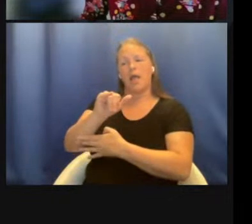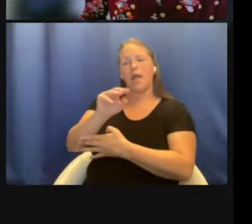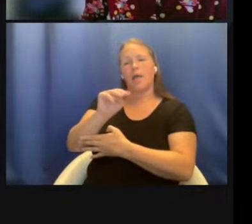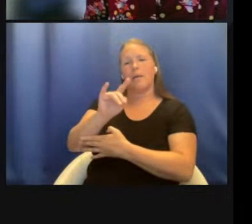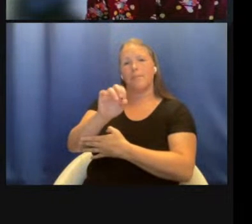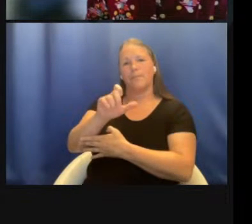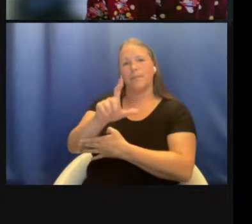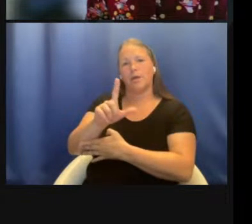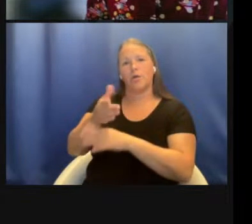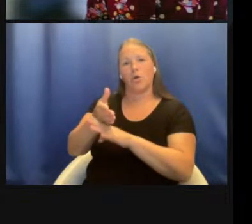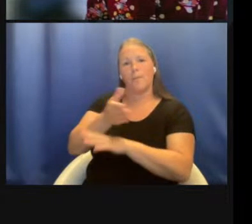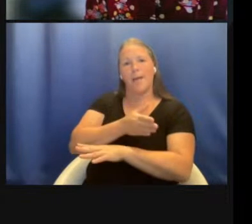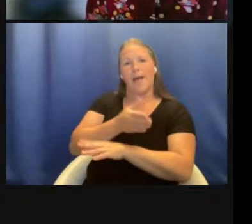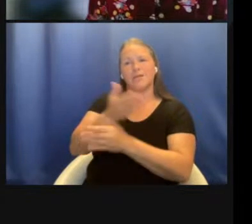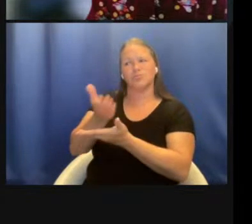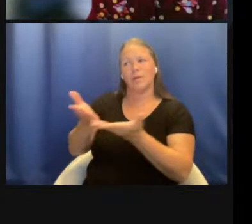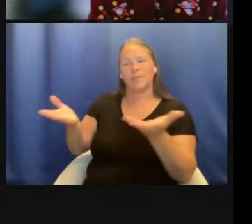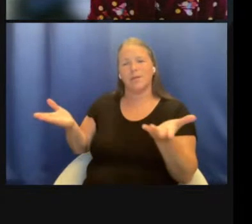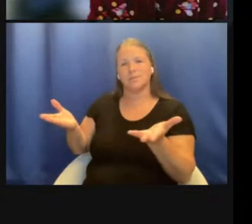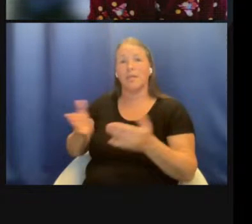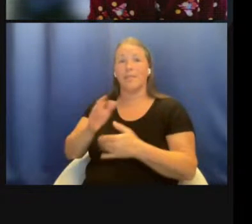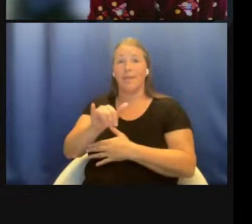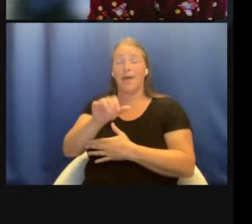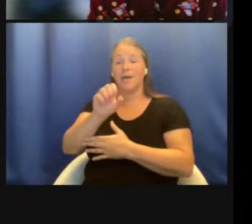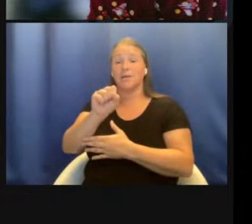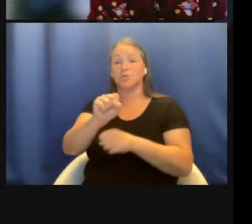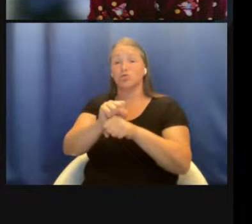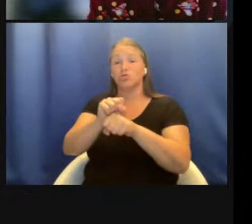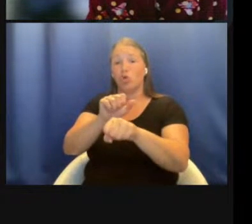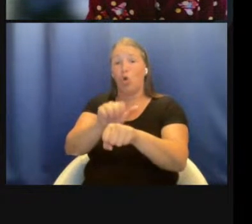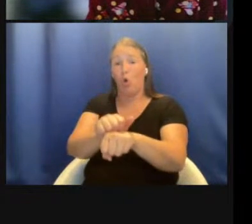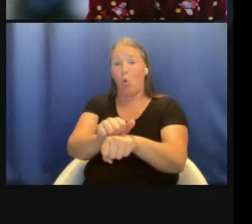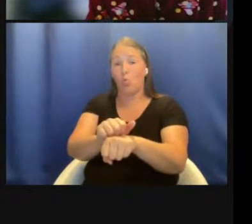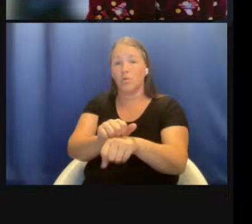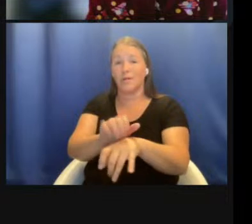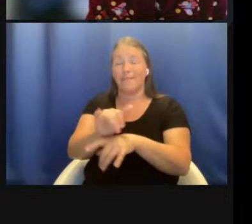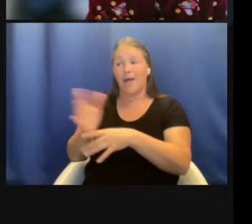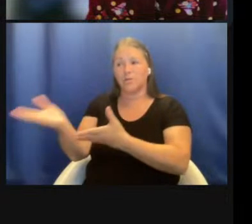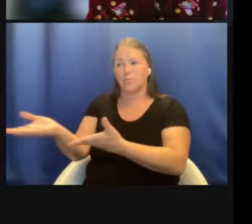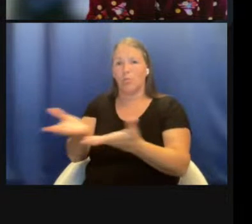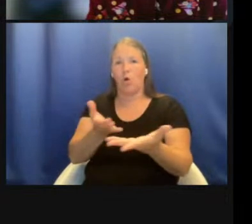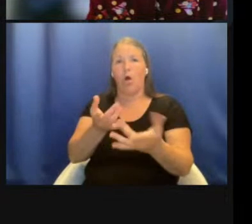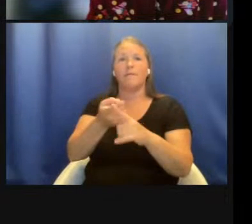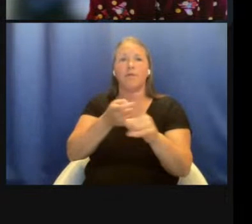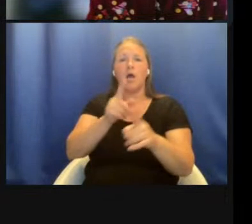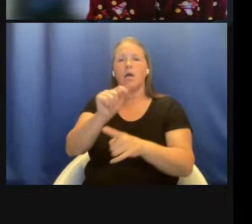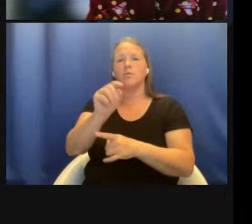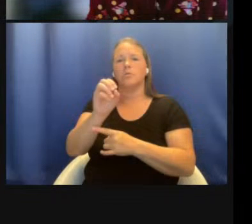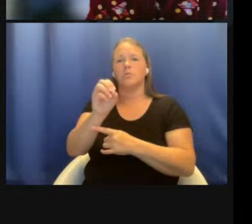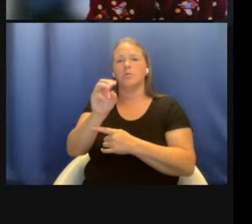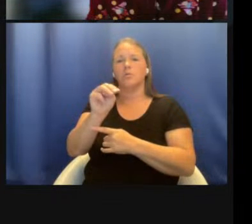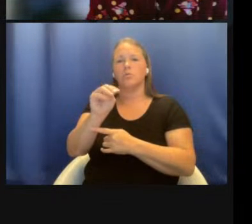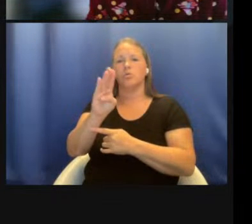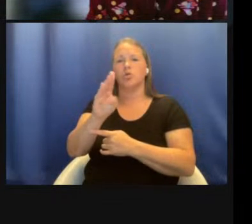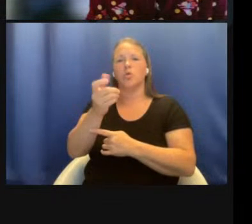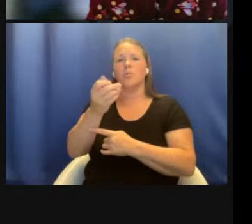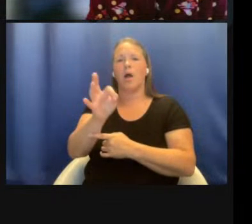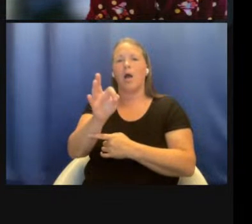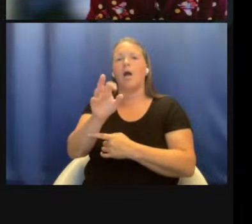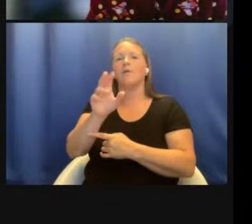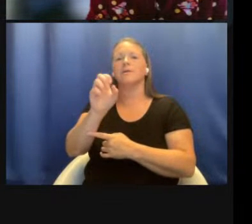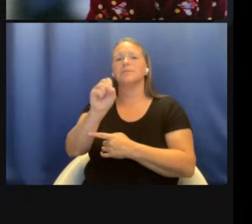stone that is taken from the tomb at St. Helena, said to be from Napoleon's tomb, and a